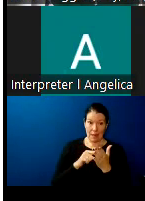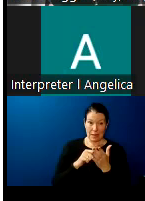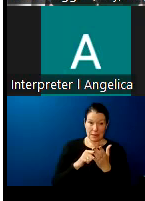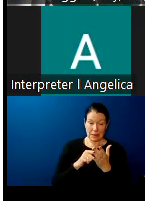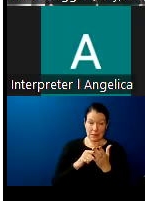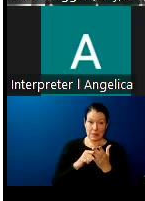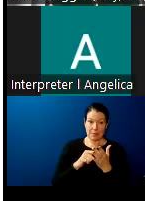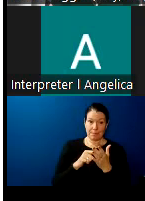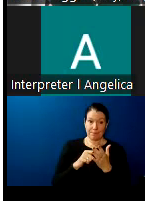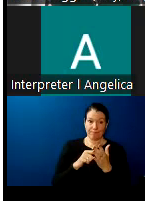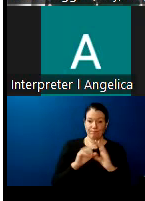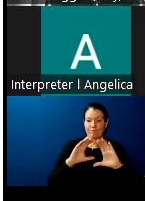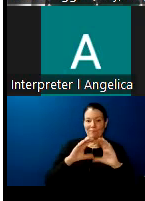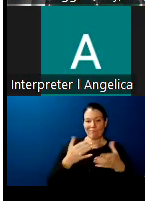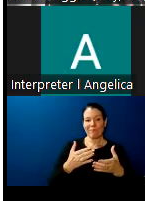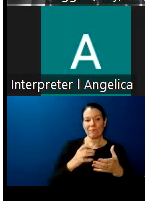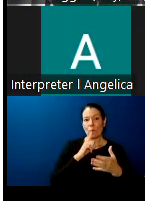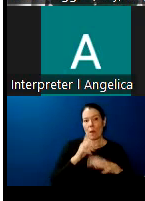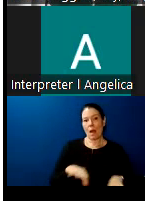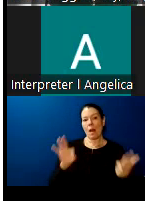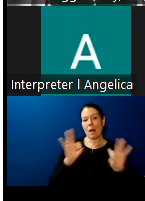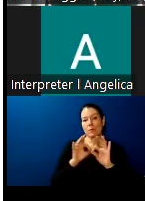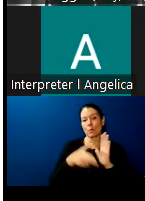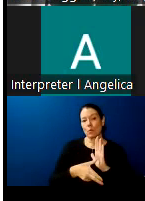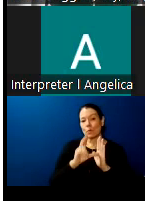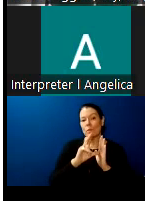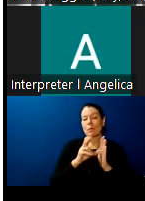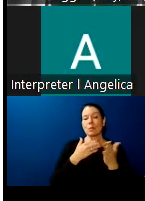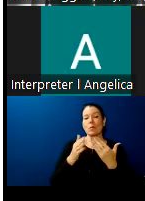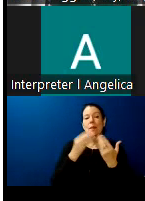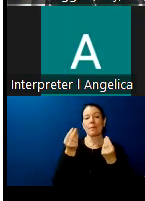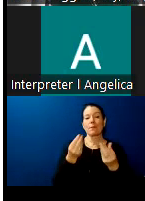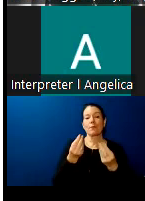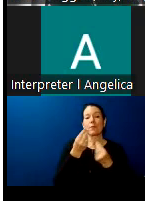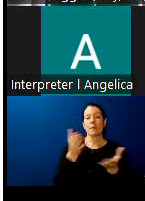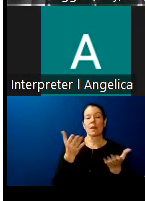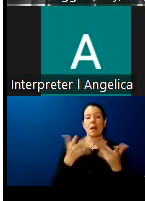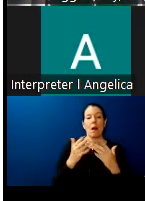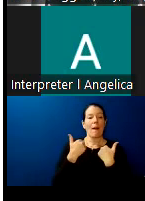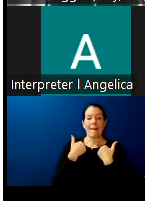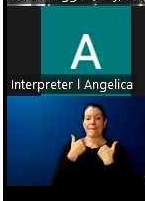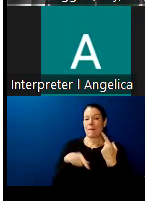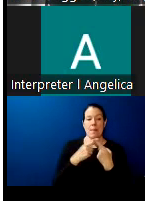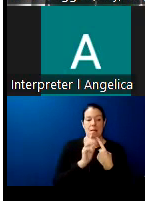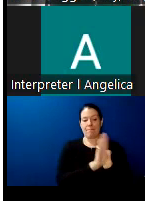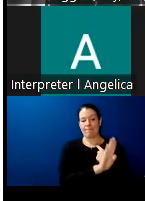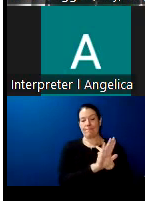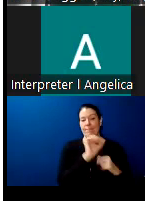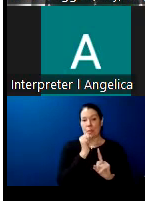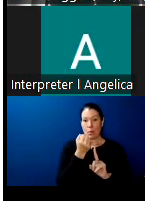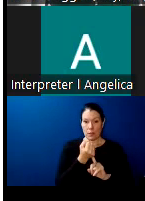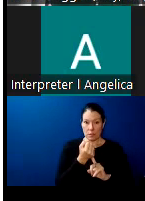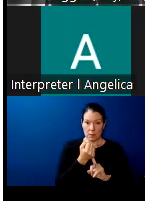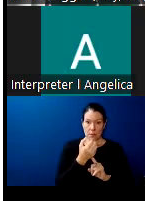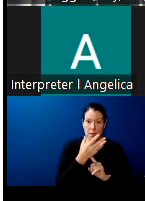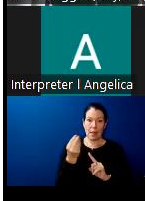it's particularly helpful to kind of review what information we already have about their situation and what